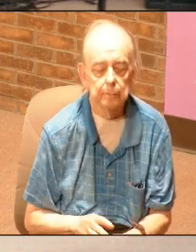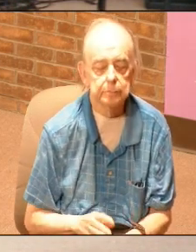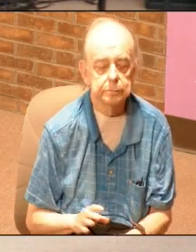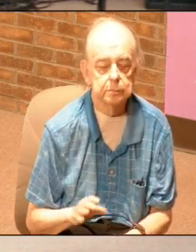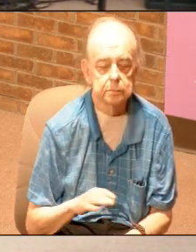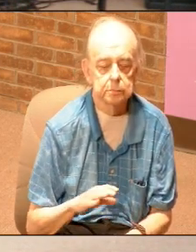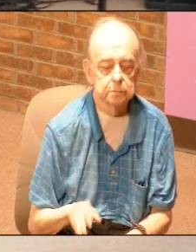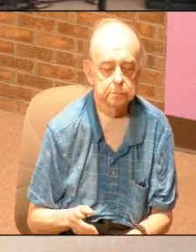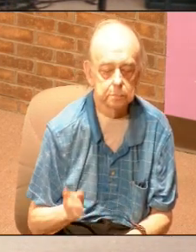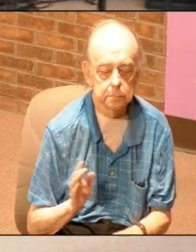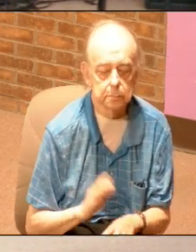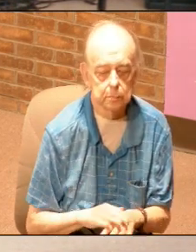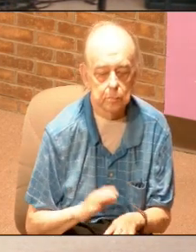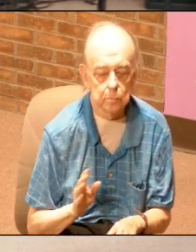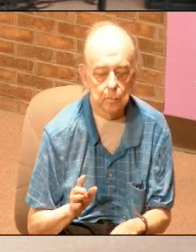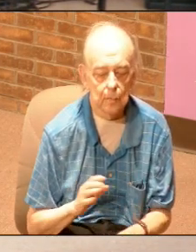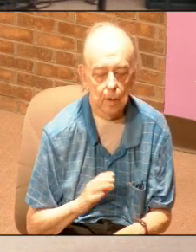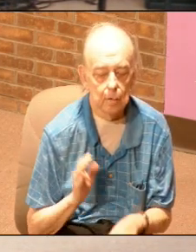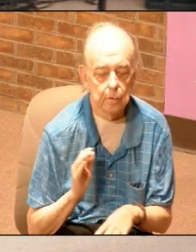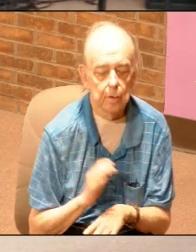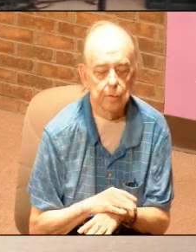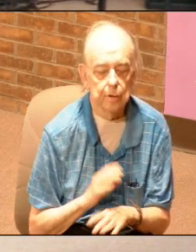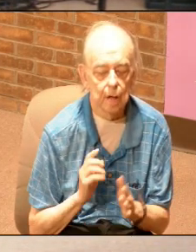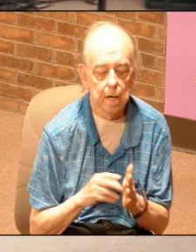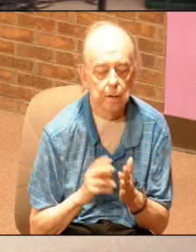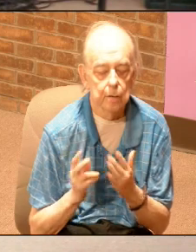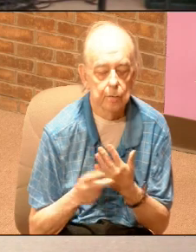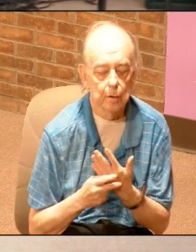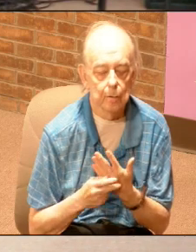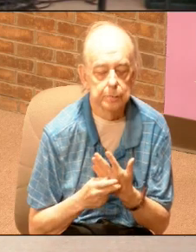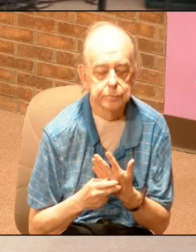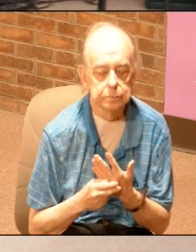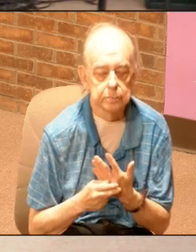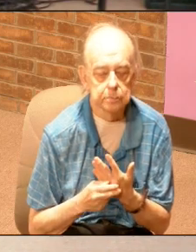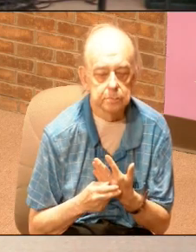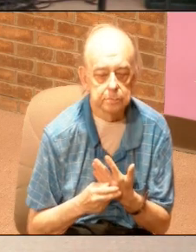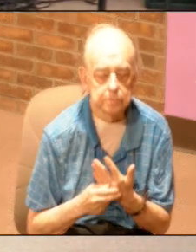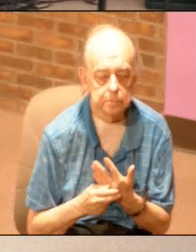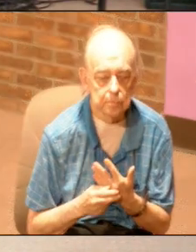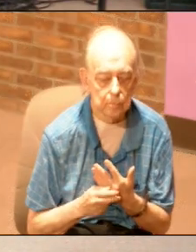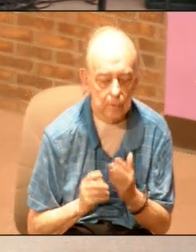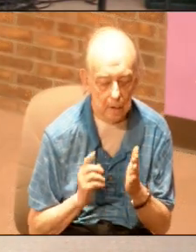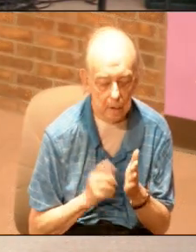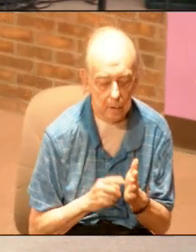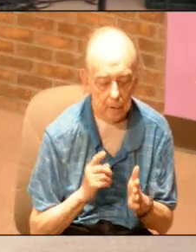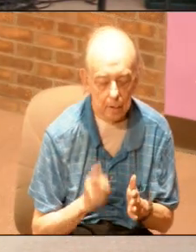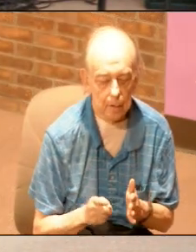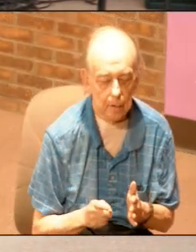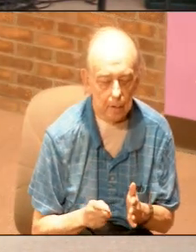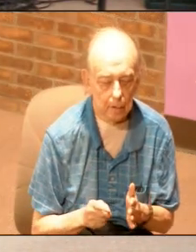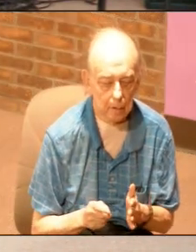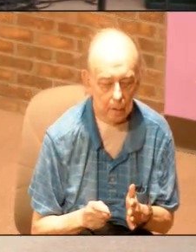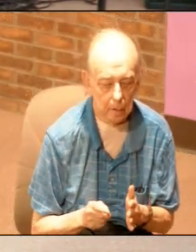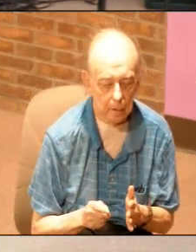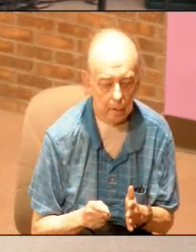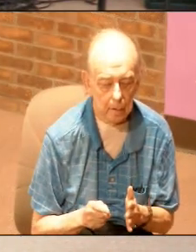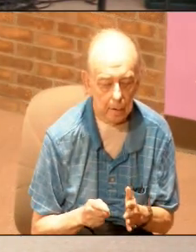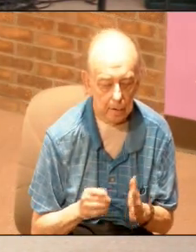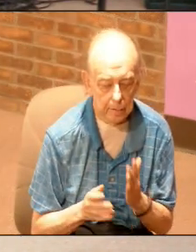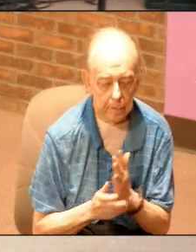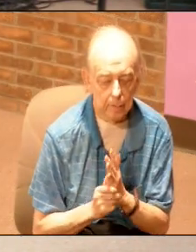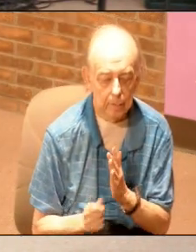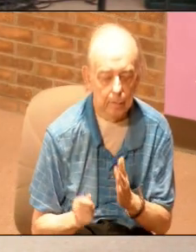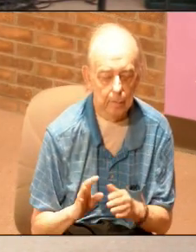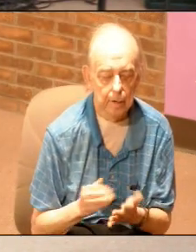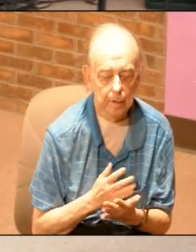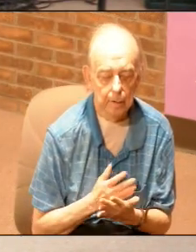he invited him onto the Tonight Show. to show him his toppling skills. So he started making